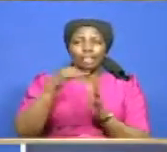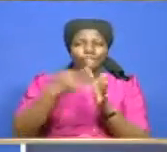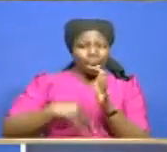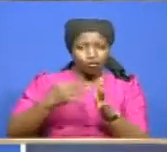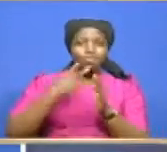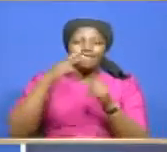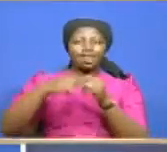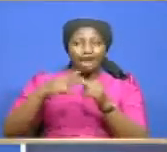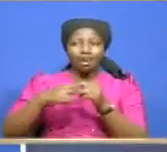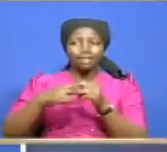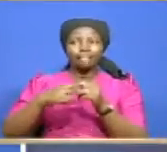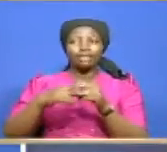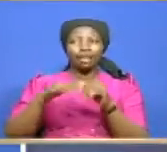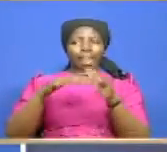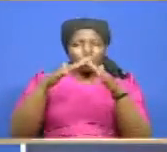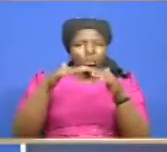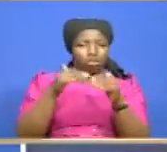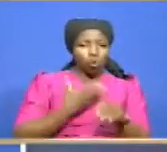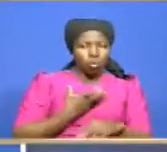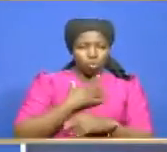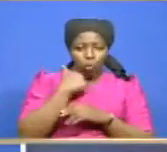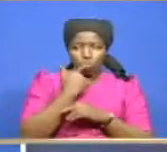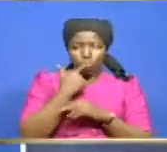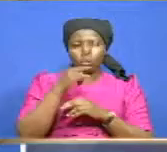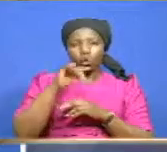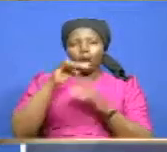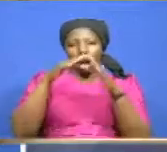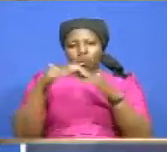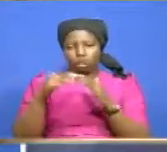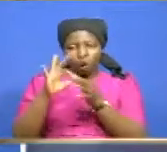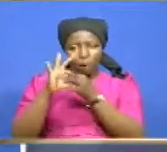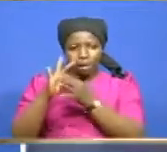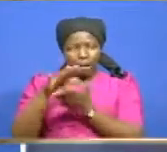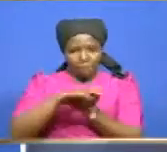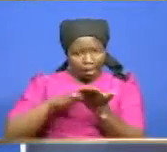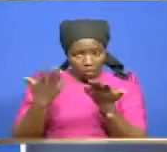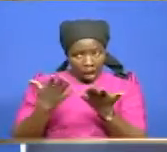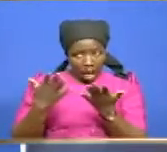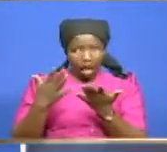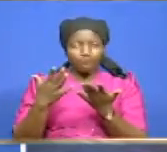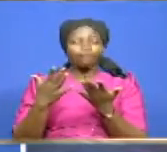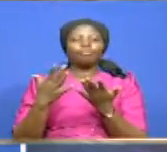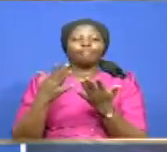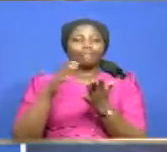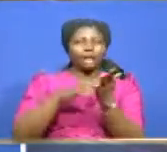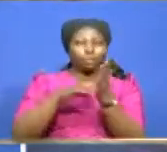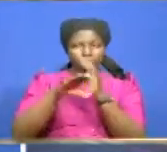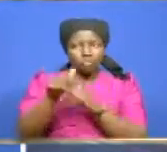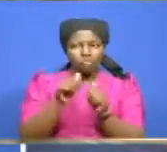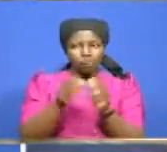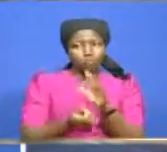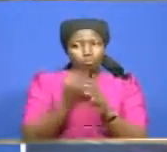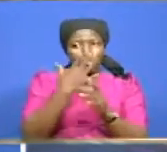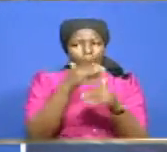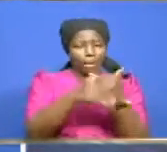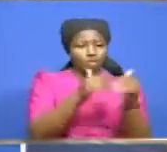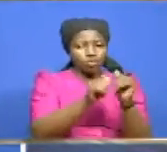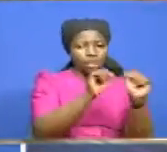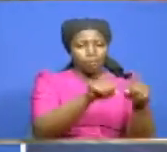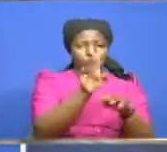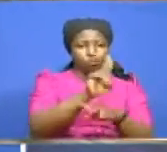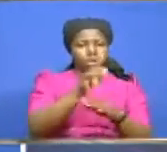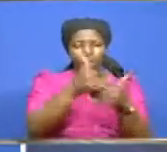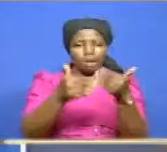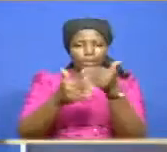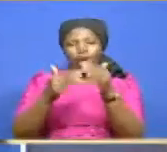the National Housing Corporation based in Machakos County, which produces EPS panels that can be used to build houses of up